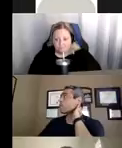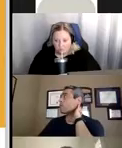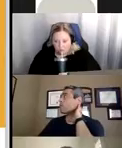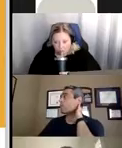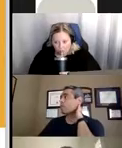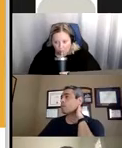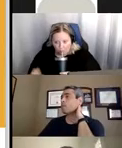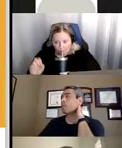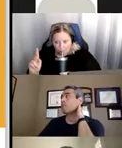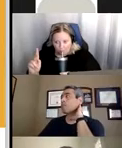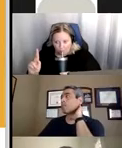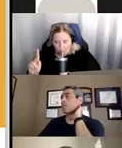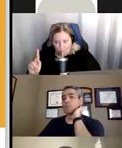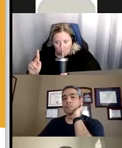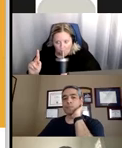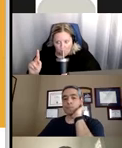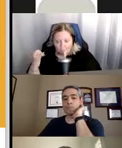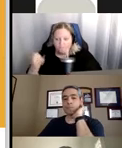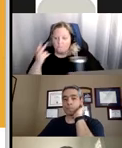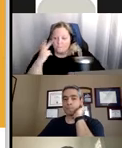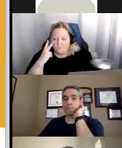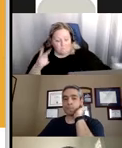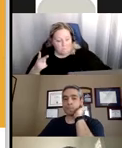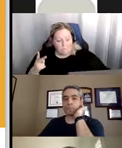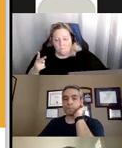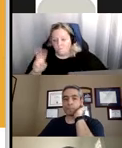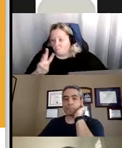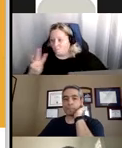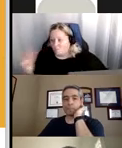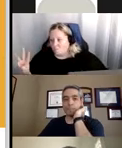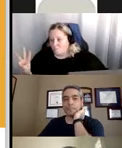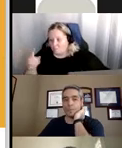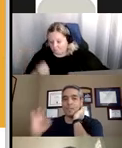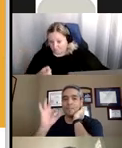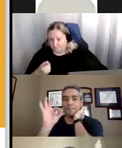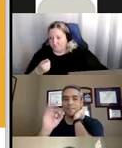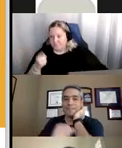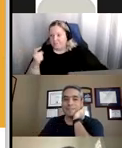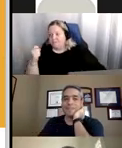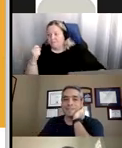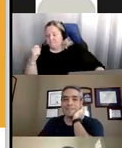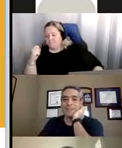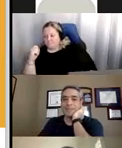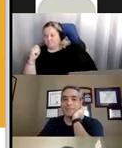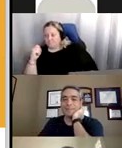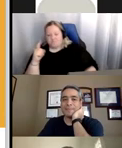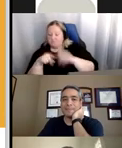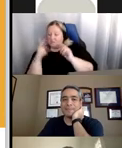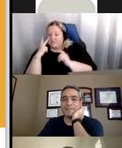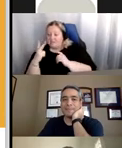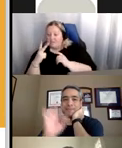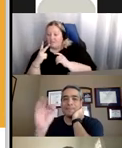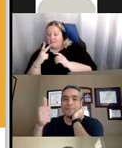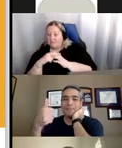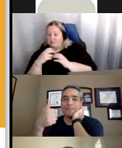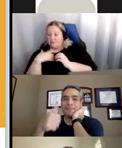Okay. Okay, now you should be able to see our website, correct? If you can't see it, should give me a